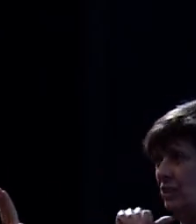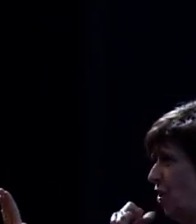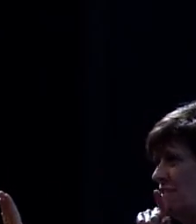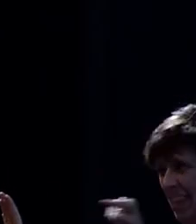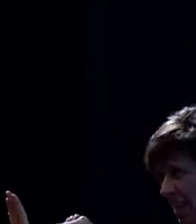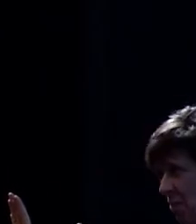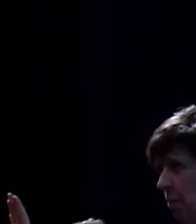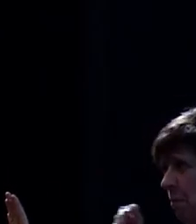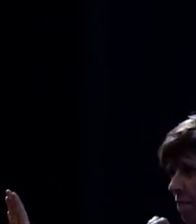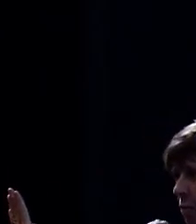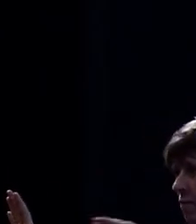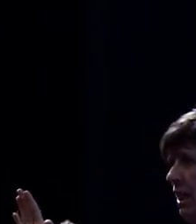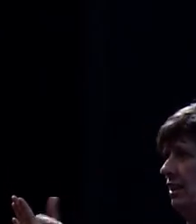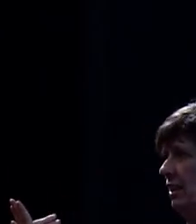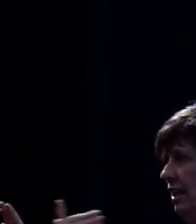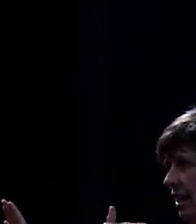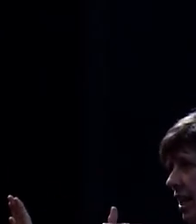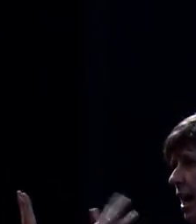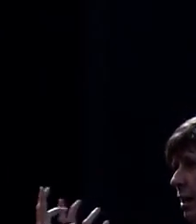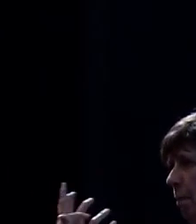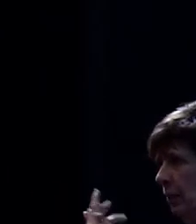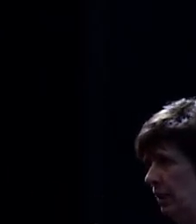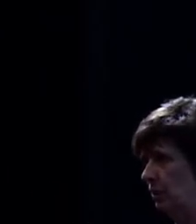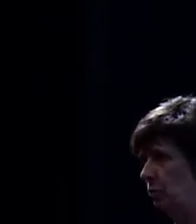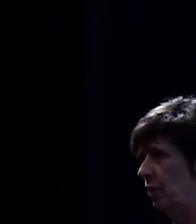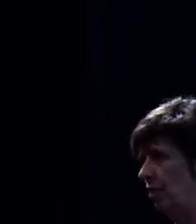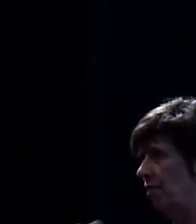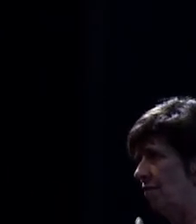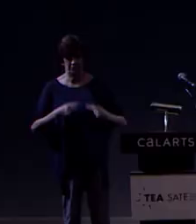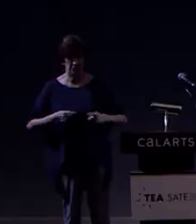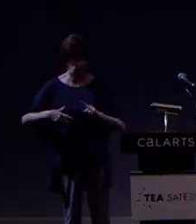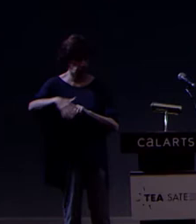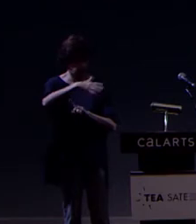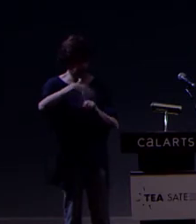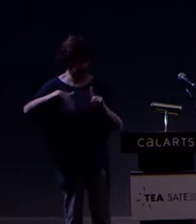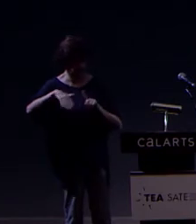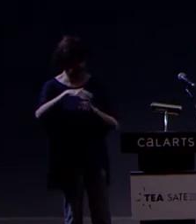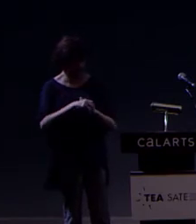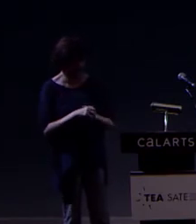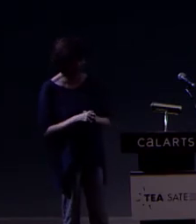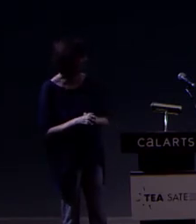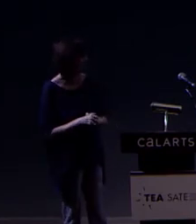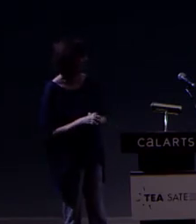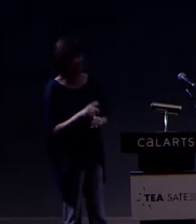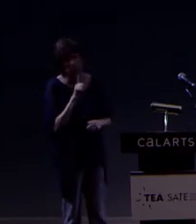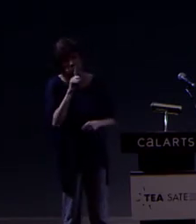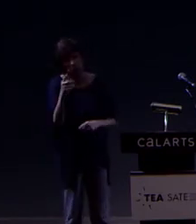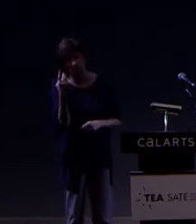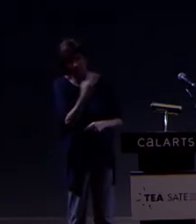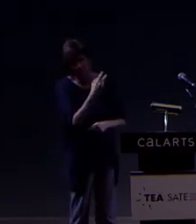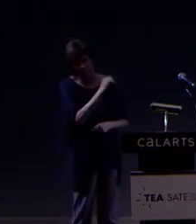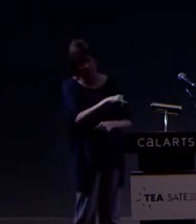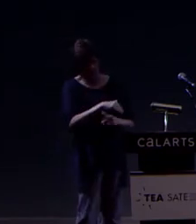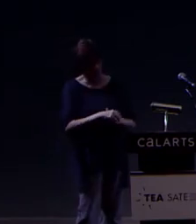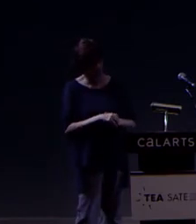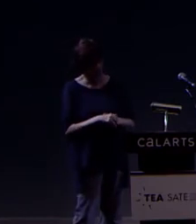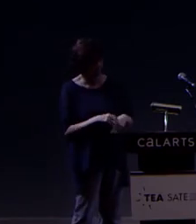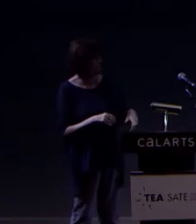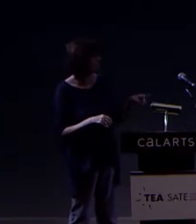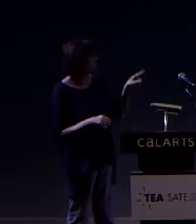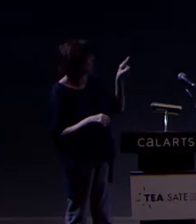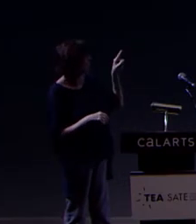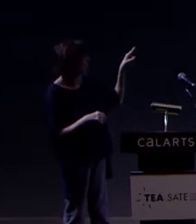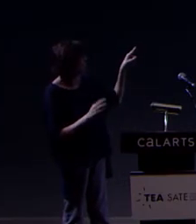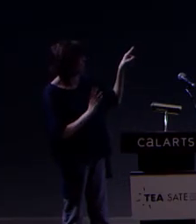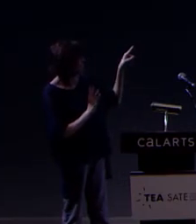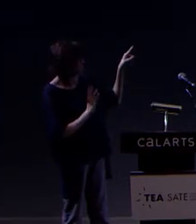there and blending it with the physical space that is there. I'm not going to play this video because I'm sure you've all seen it. Now, I think this is a really neat kind of